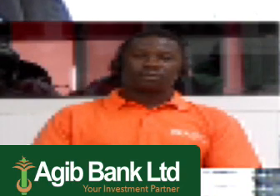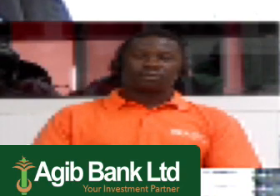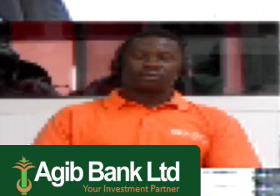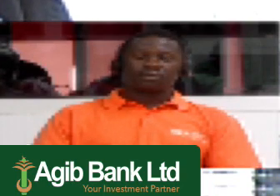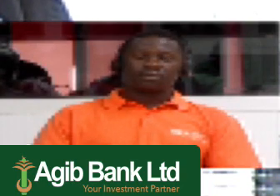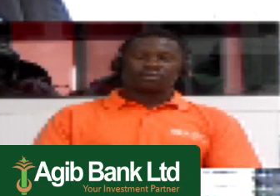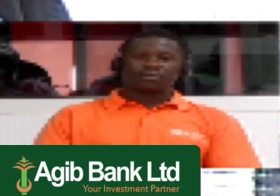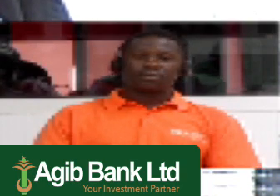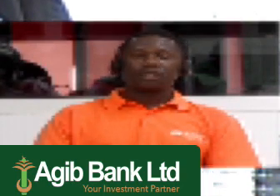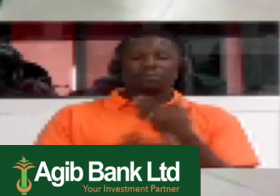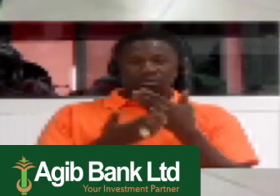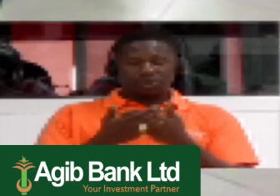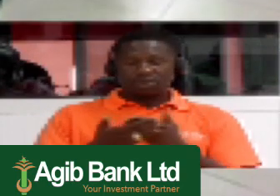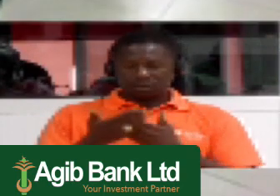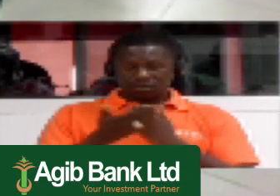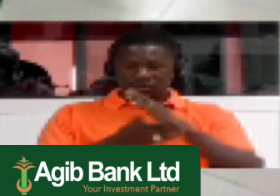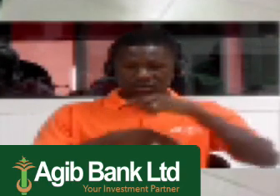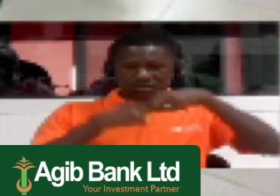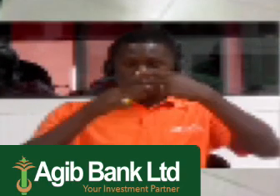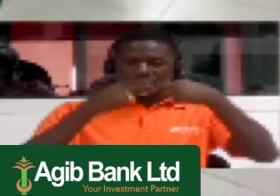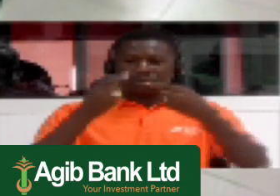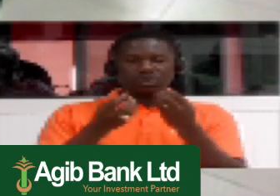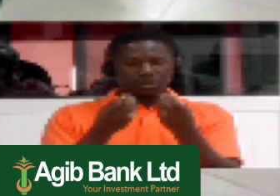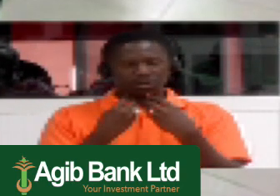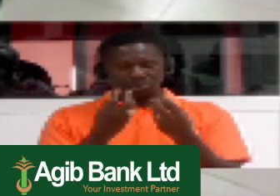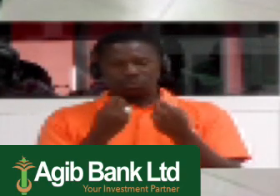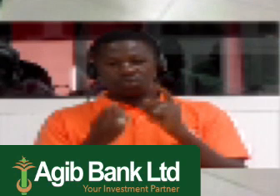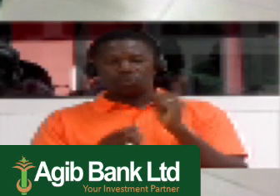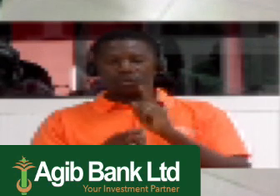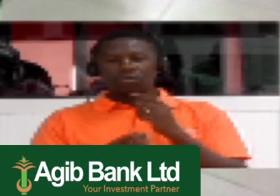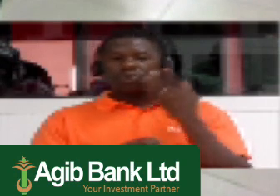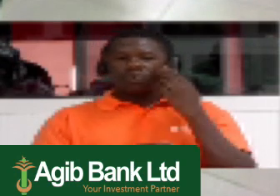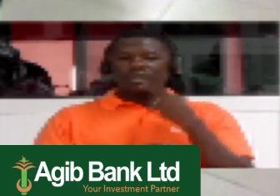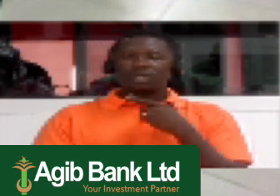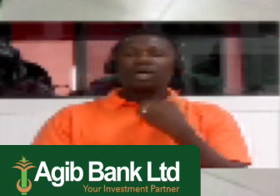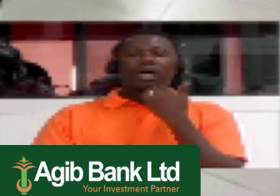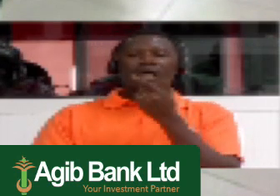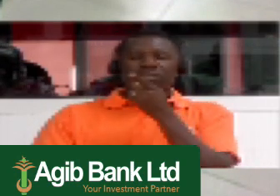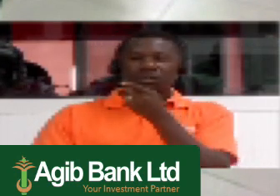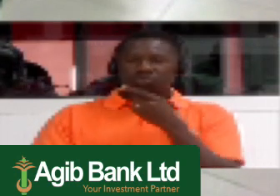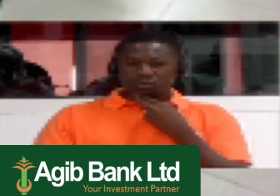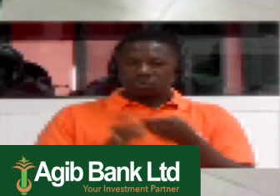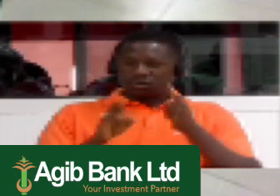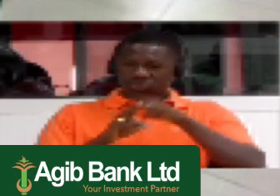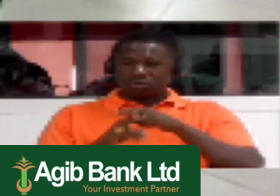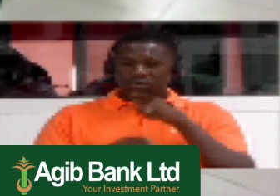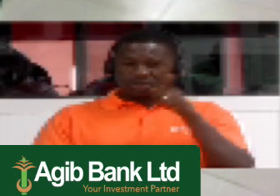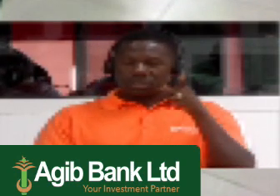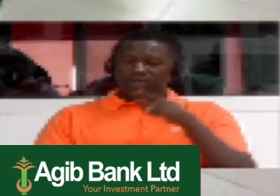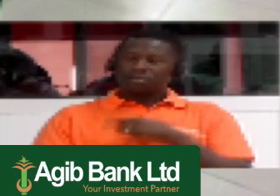Please continue and tell us what happened when you when he asked that you report to him.